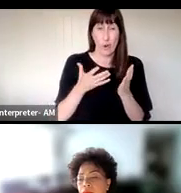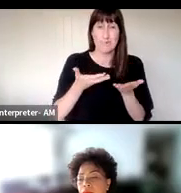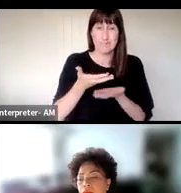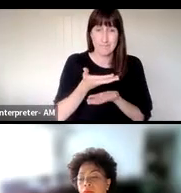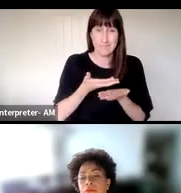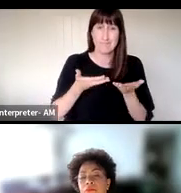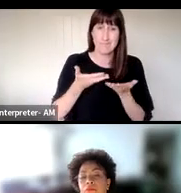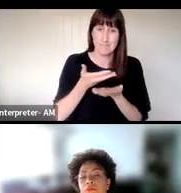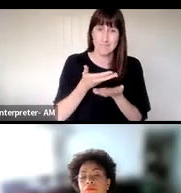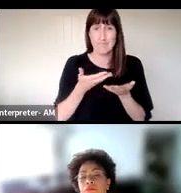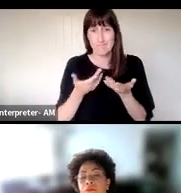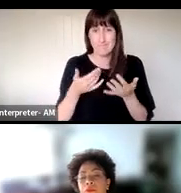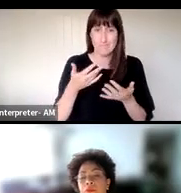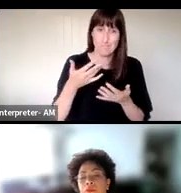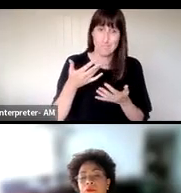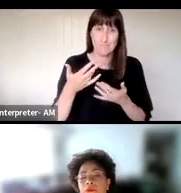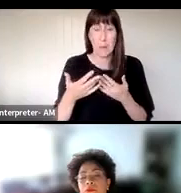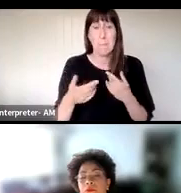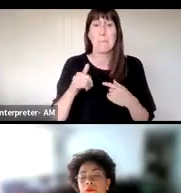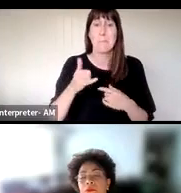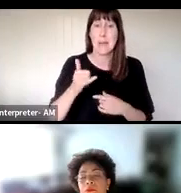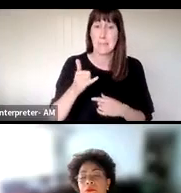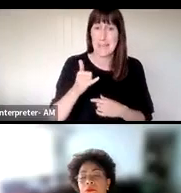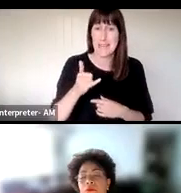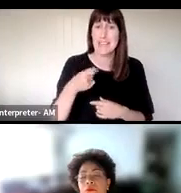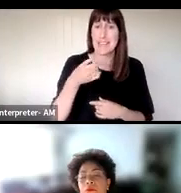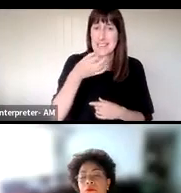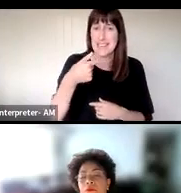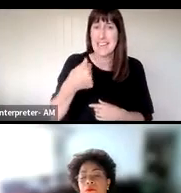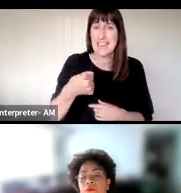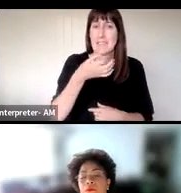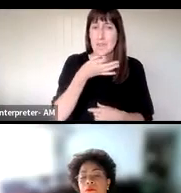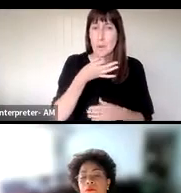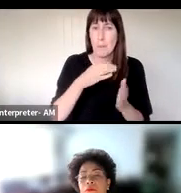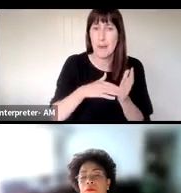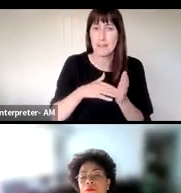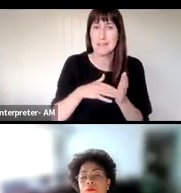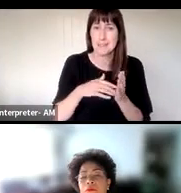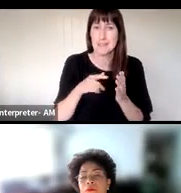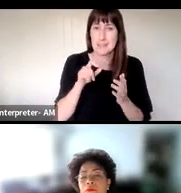we will have an announcement that something will happen. But again, it shouldn't